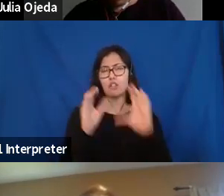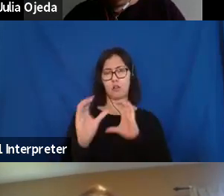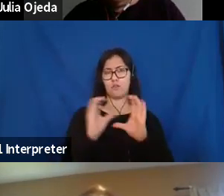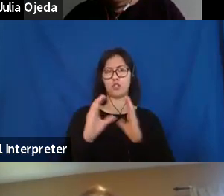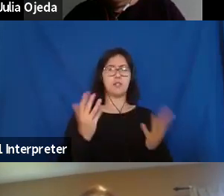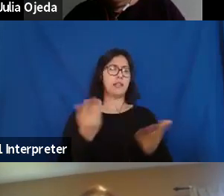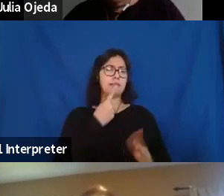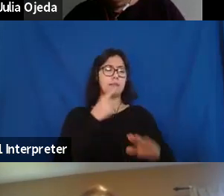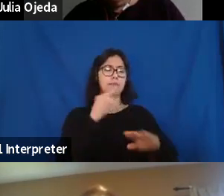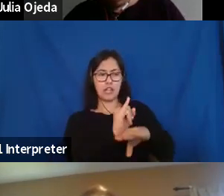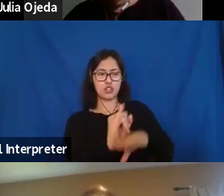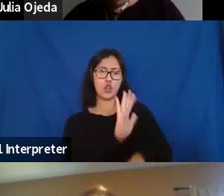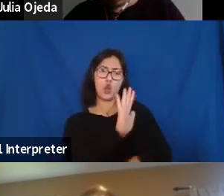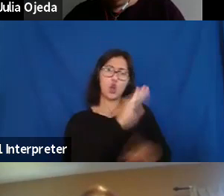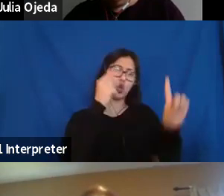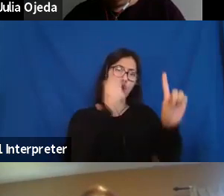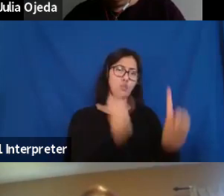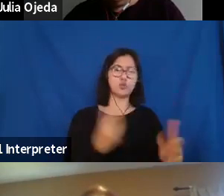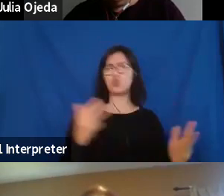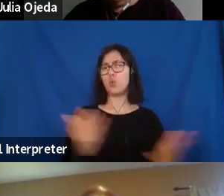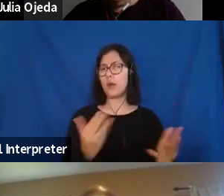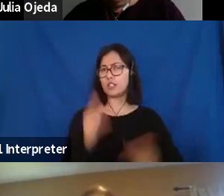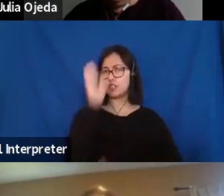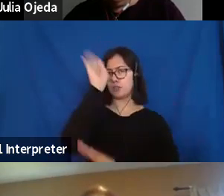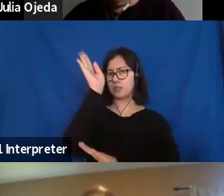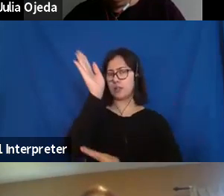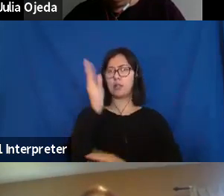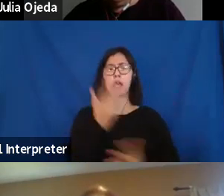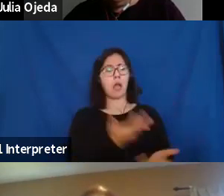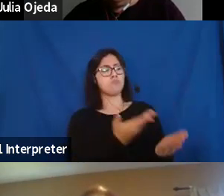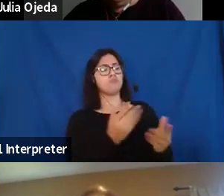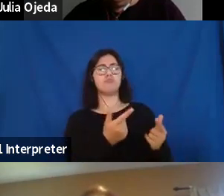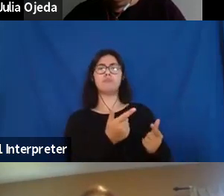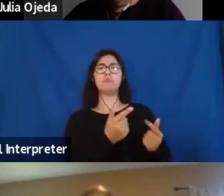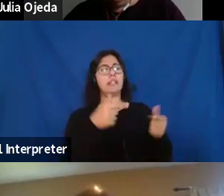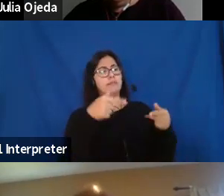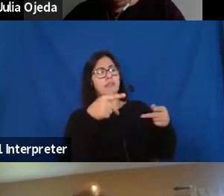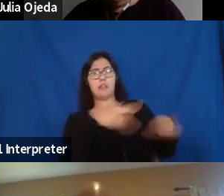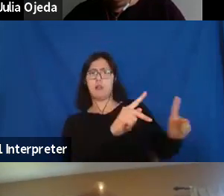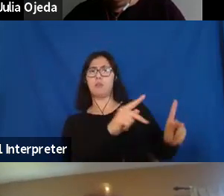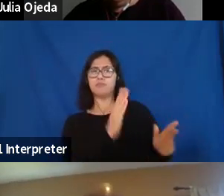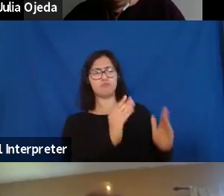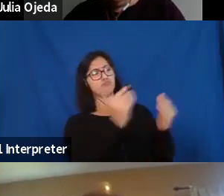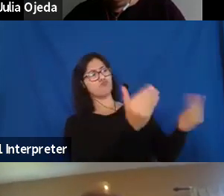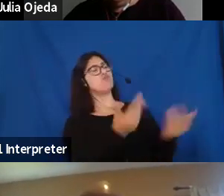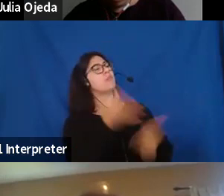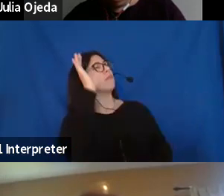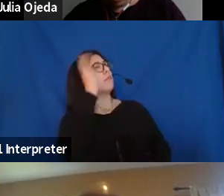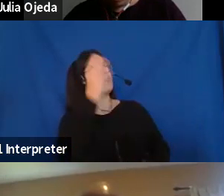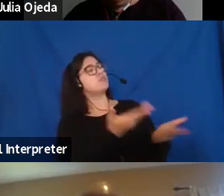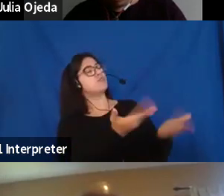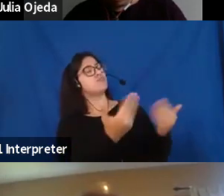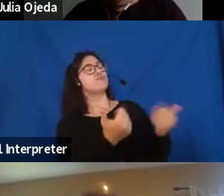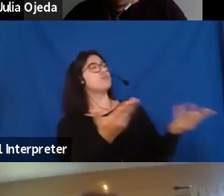intern is trying to present, and to make space for the intern to share about the goals and opportunity